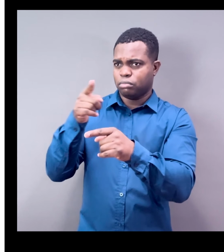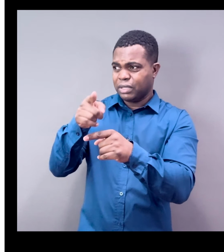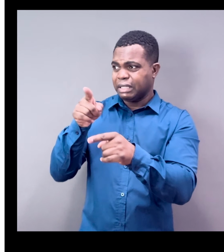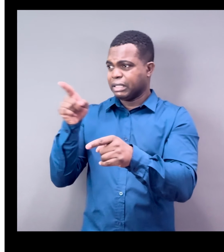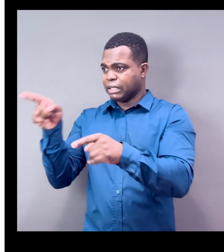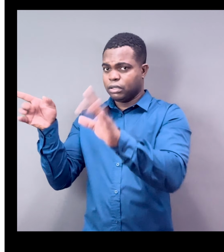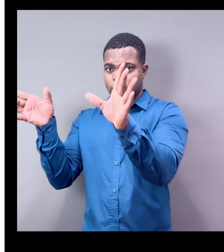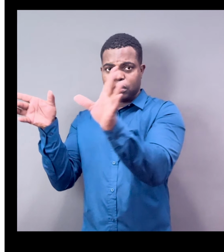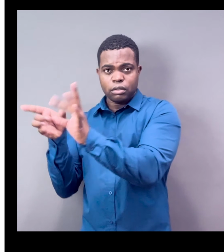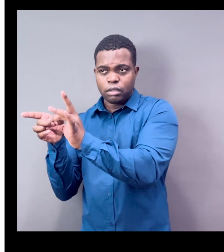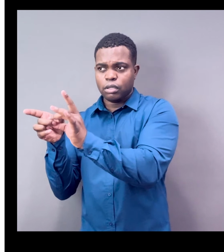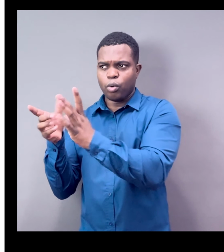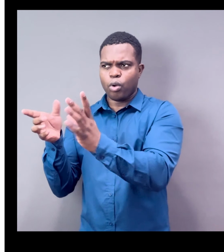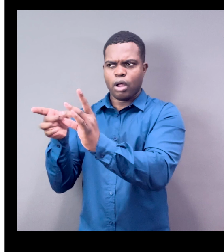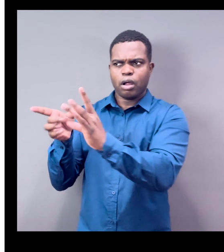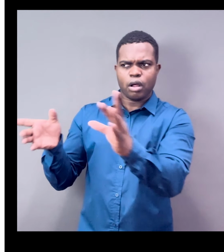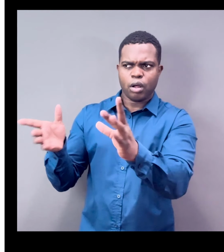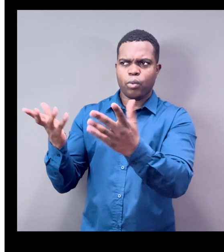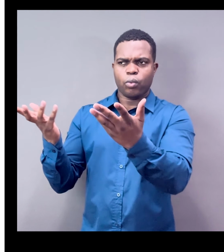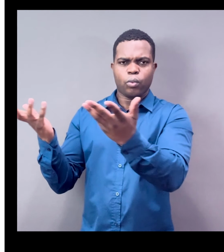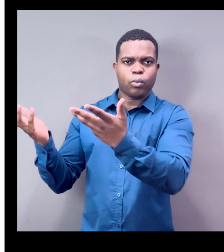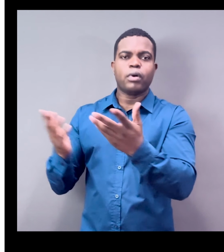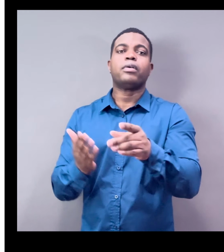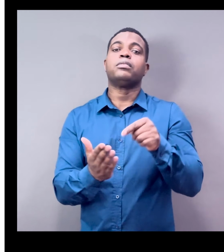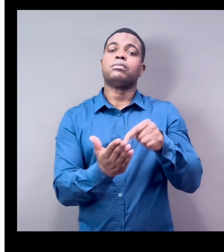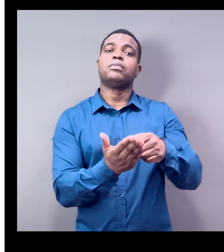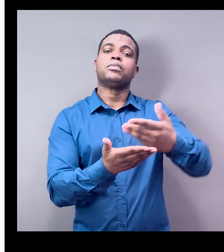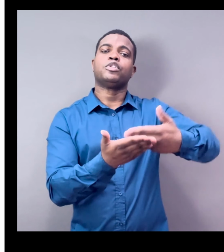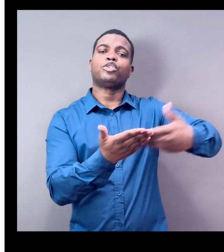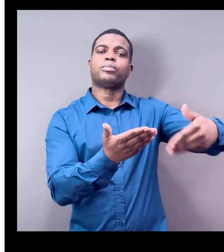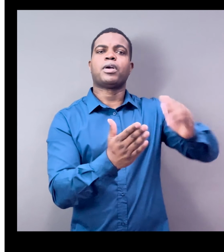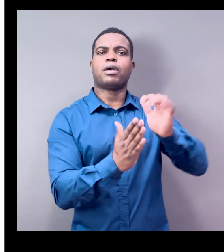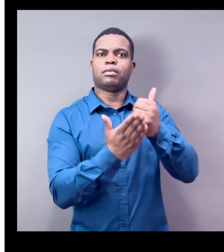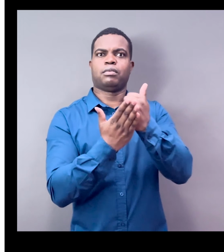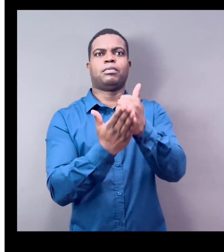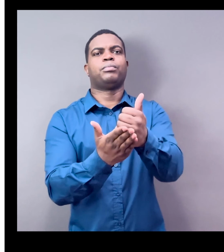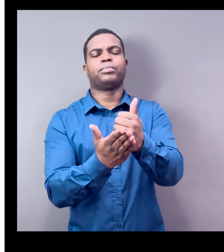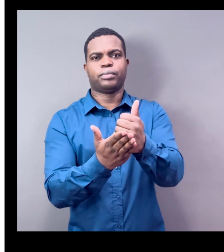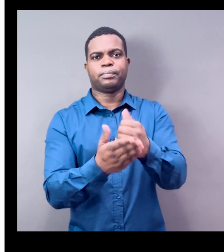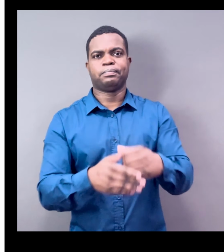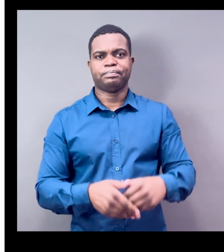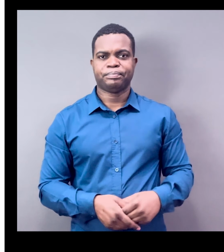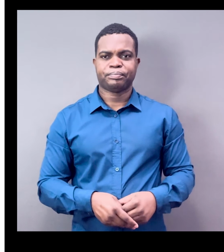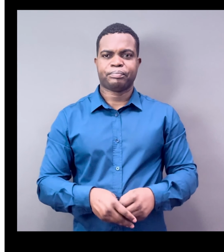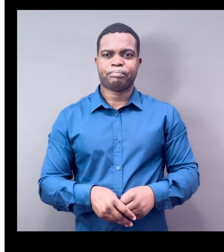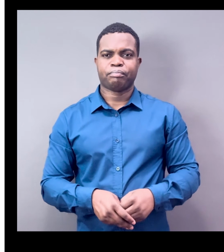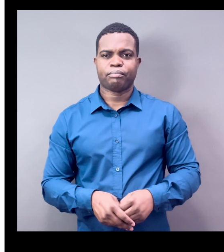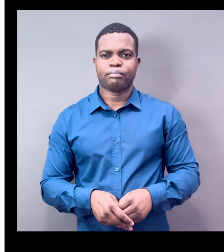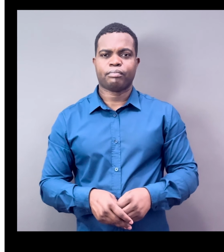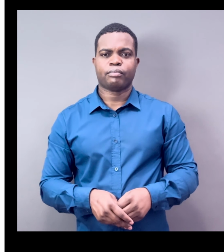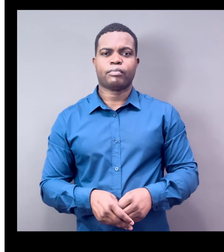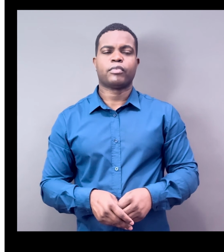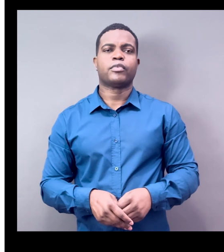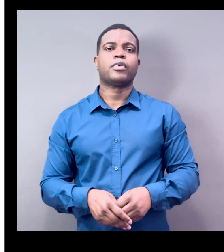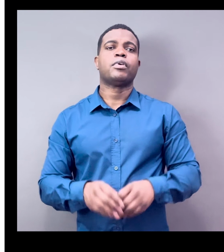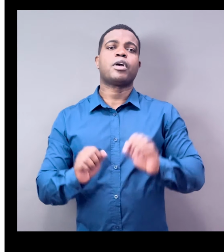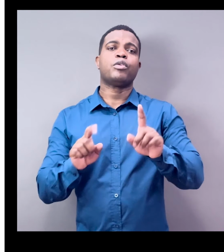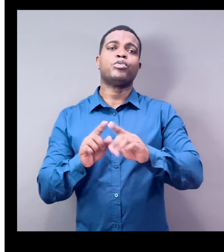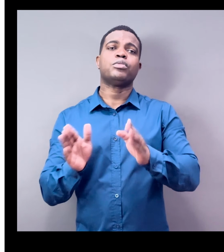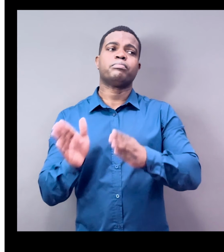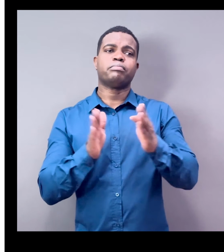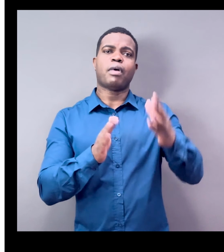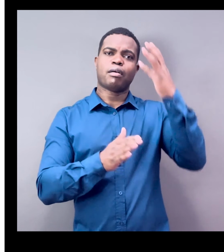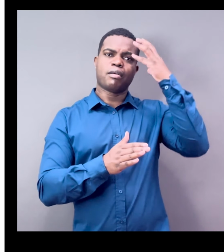are connected, that may be connected to that initiative in one way or the other. You can